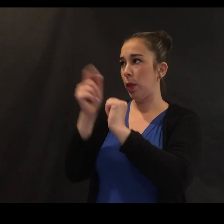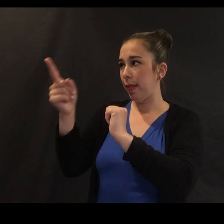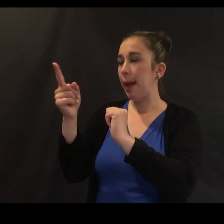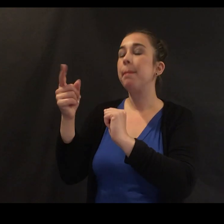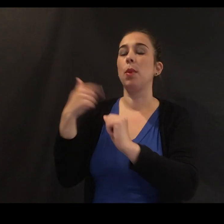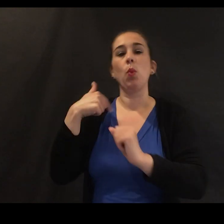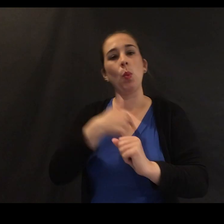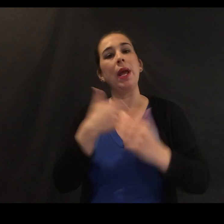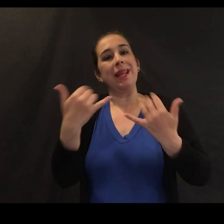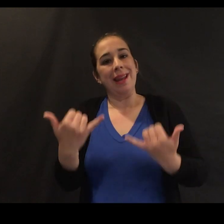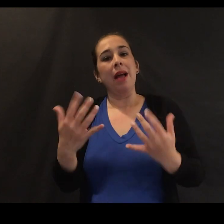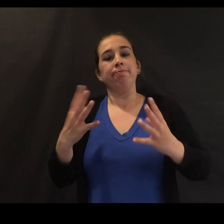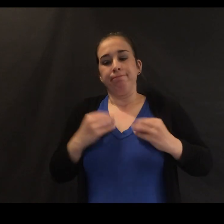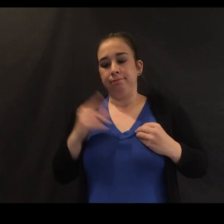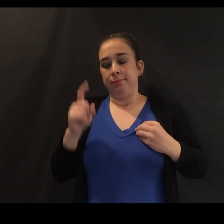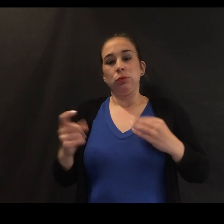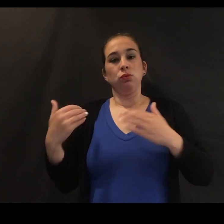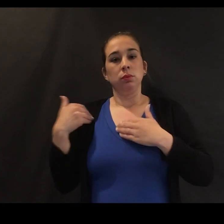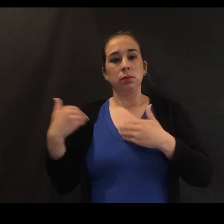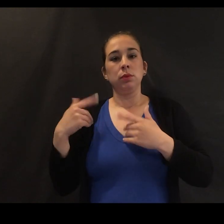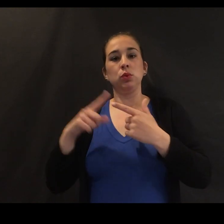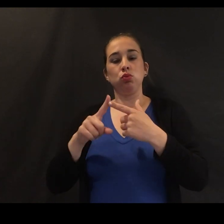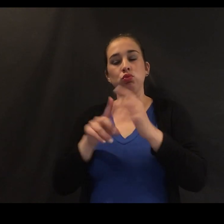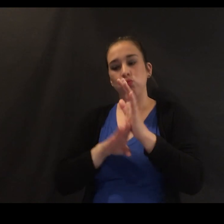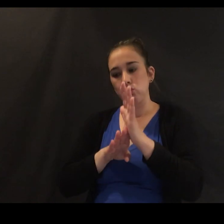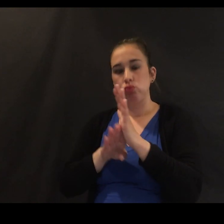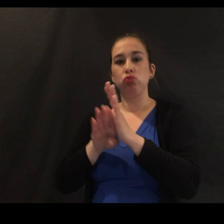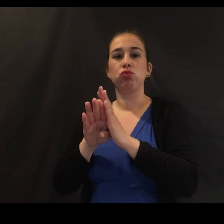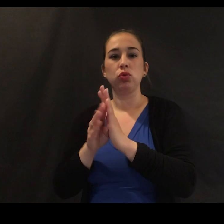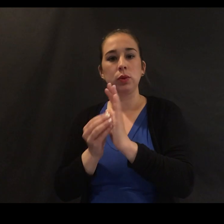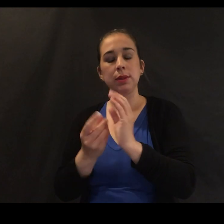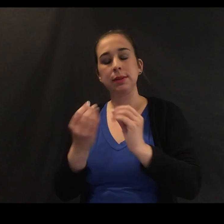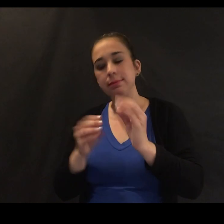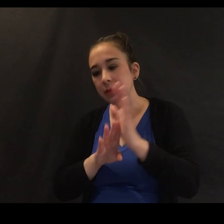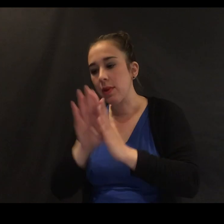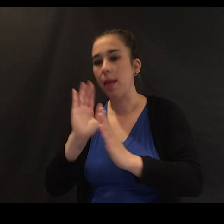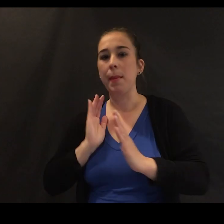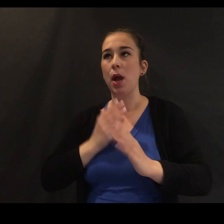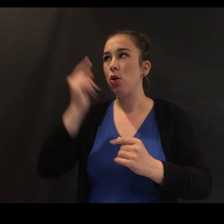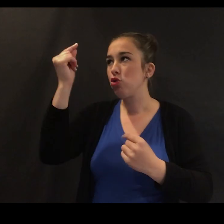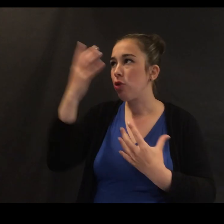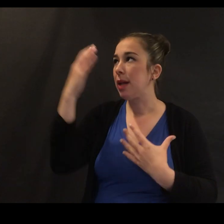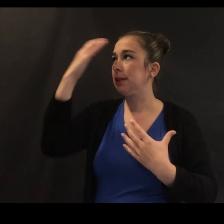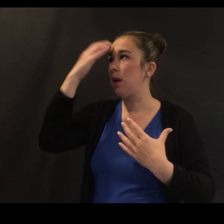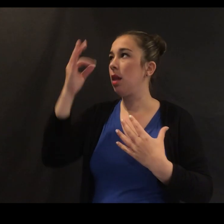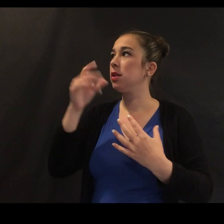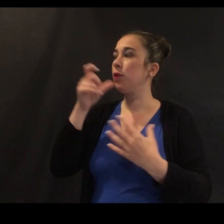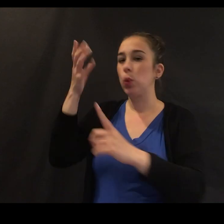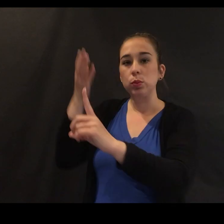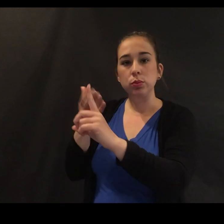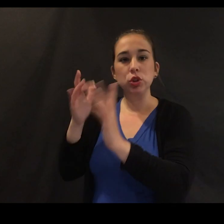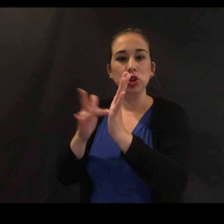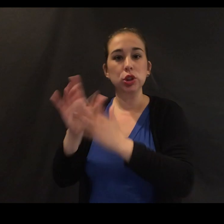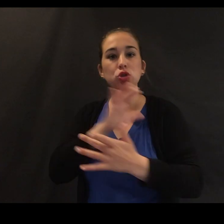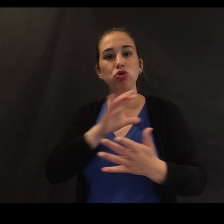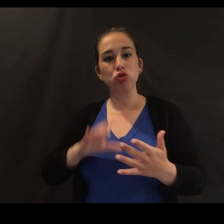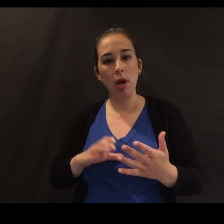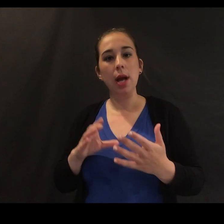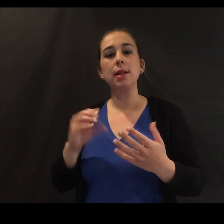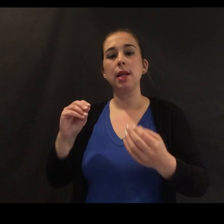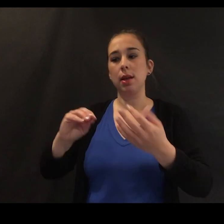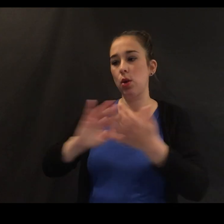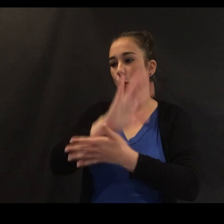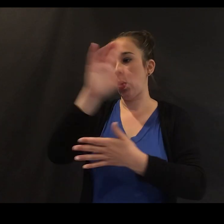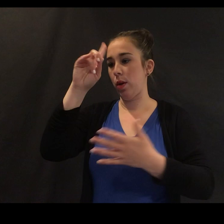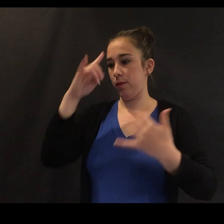weekend, to grow in the grace and knowledge of our Lord and Savior Jesus Christ. To Him be glory both now and